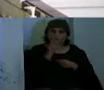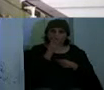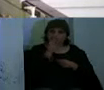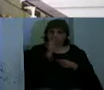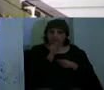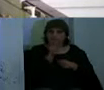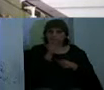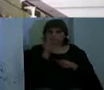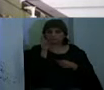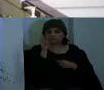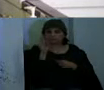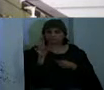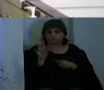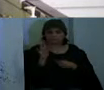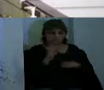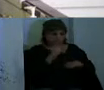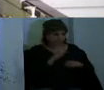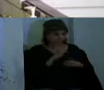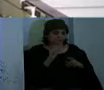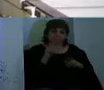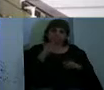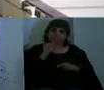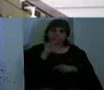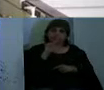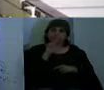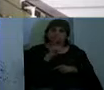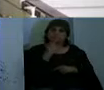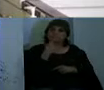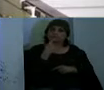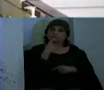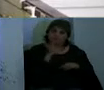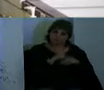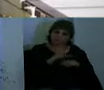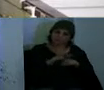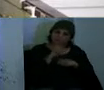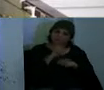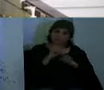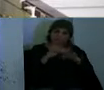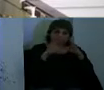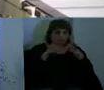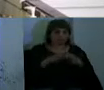Christ. Individually, we are members of it. And